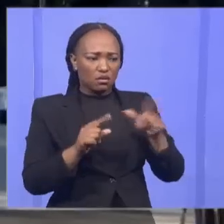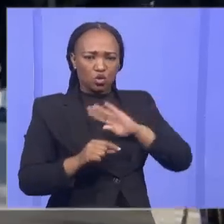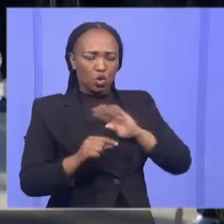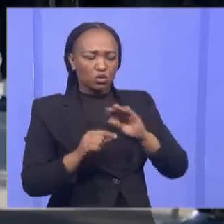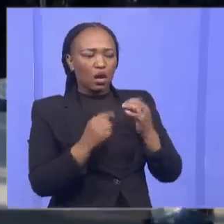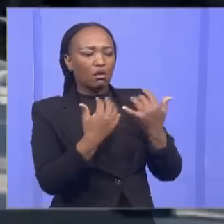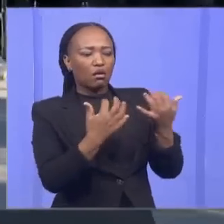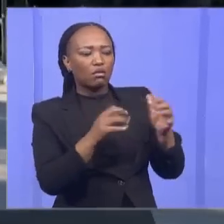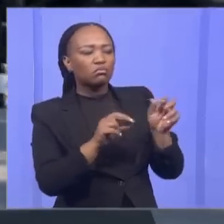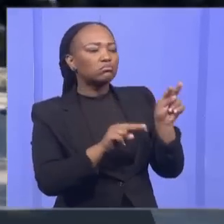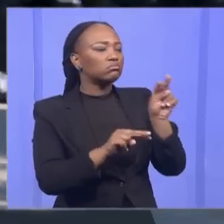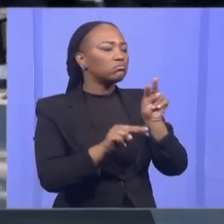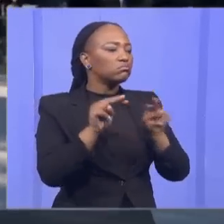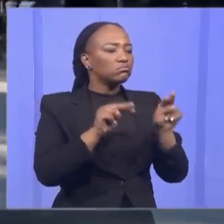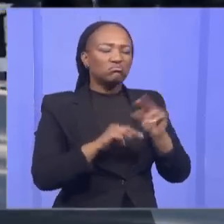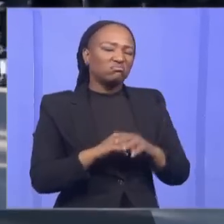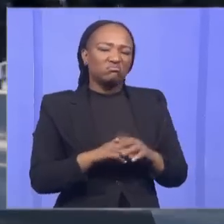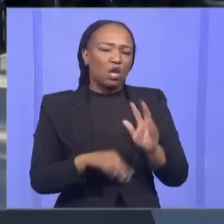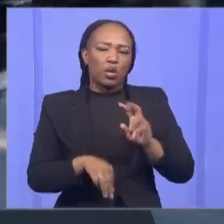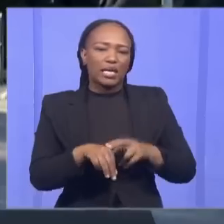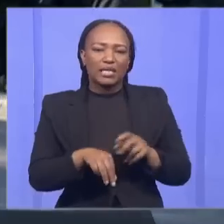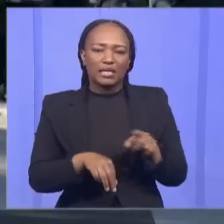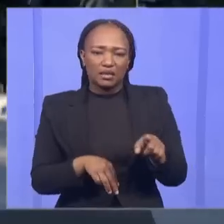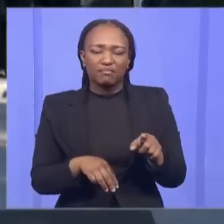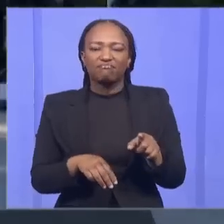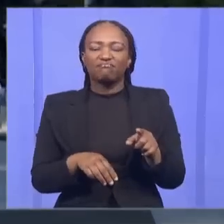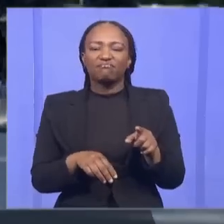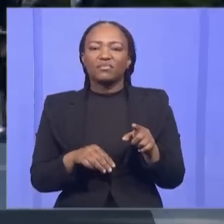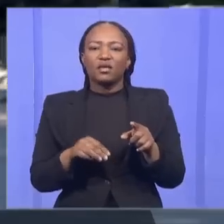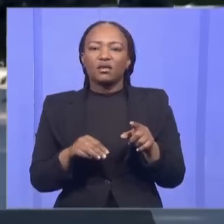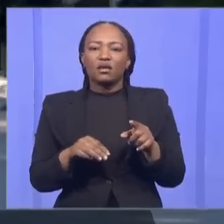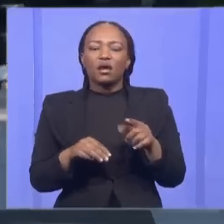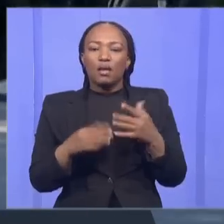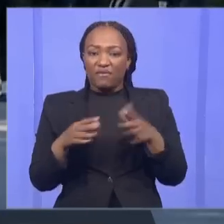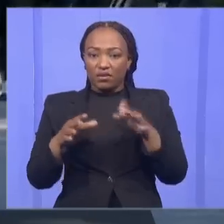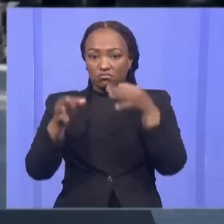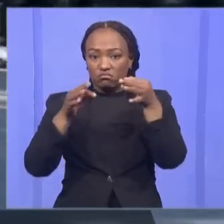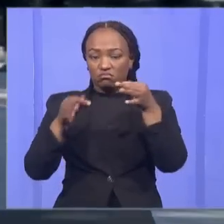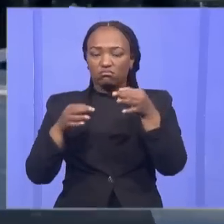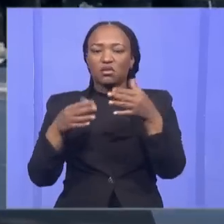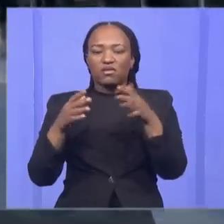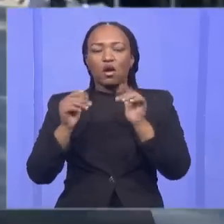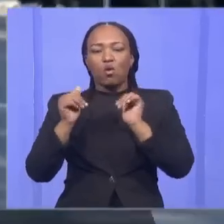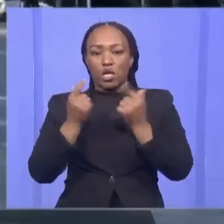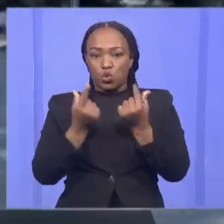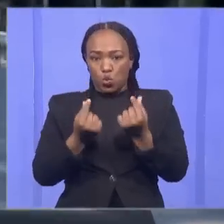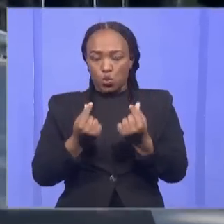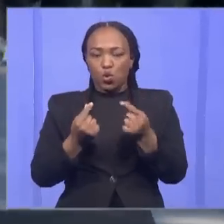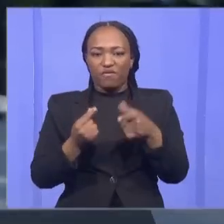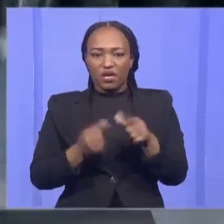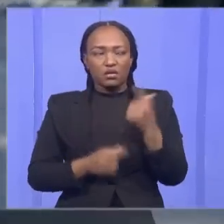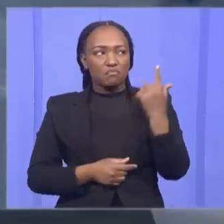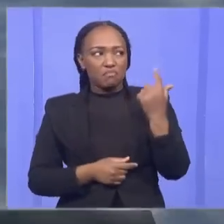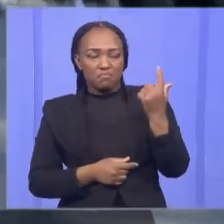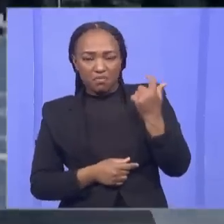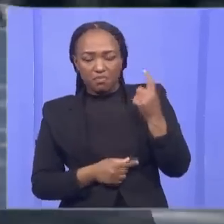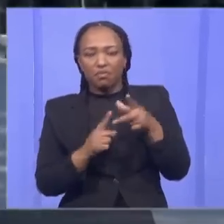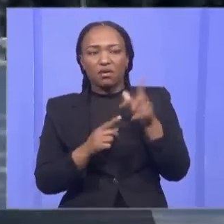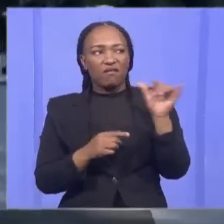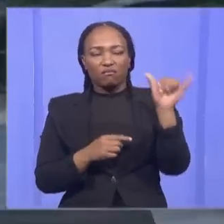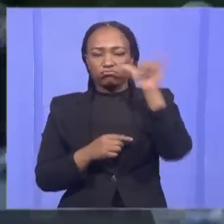is actually, as I narrated earlier on, it's only those elements now that will be performing. And just in terms of